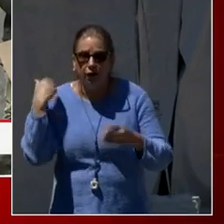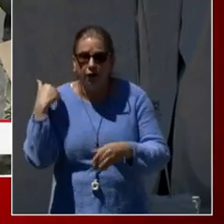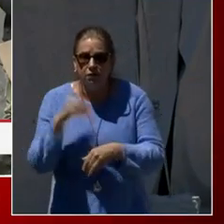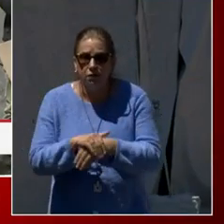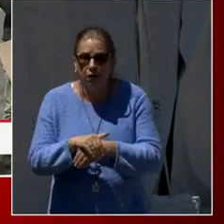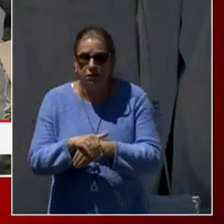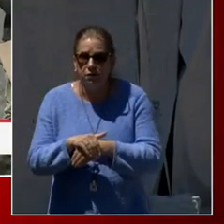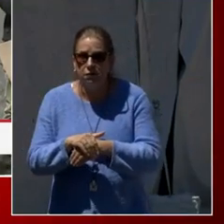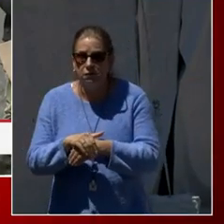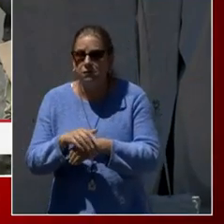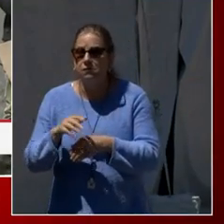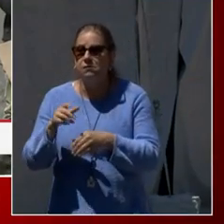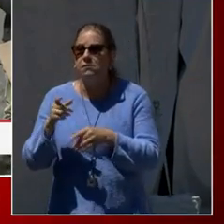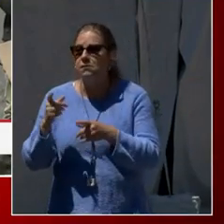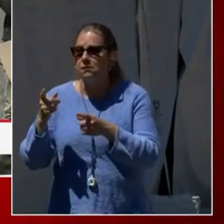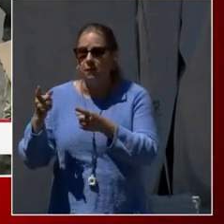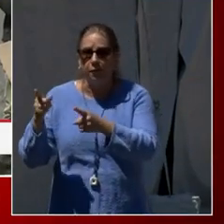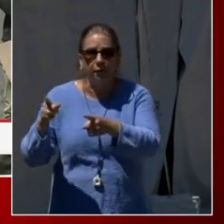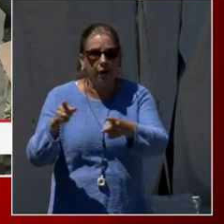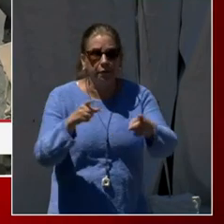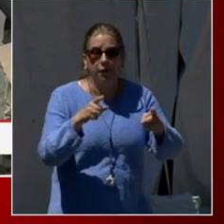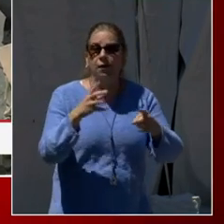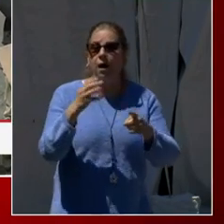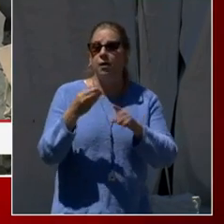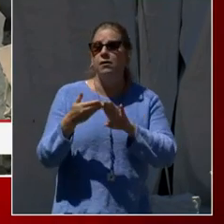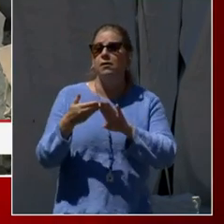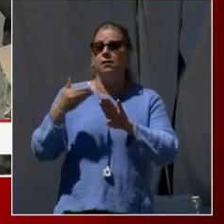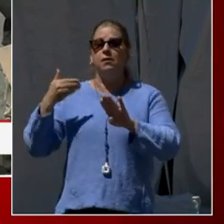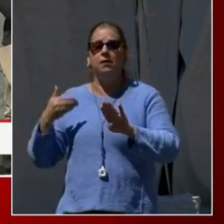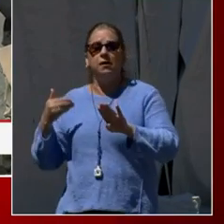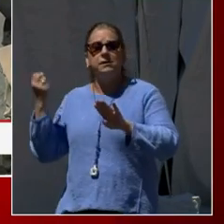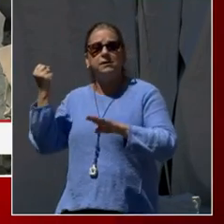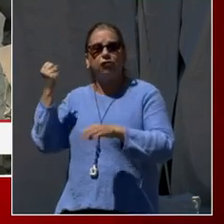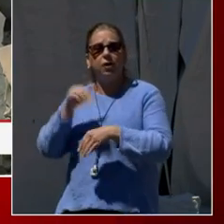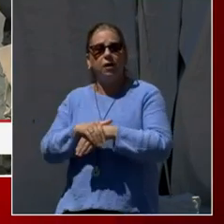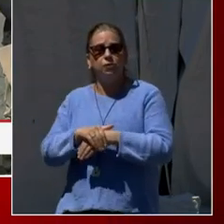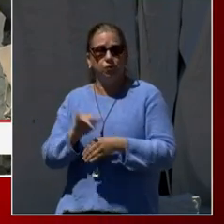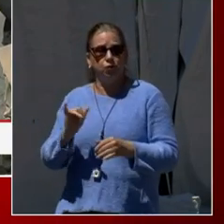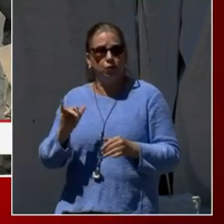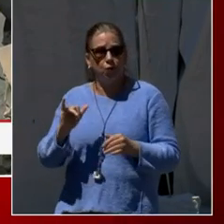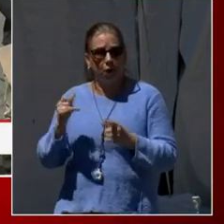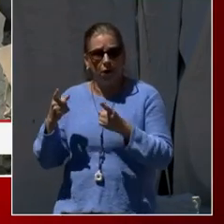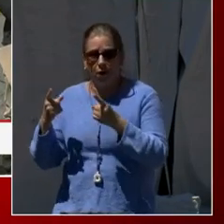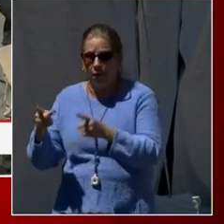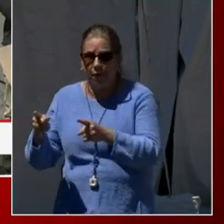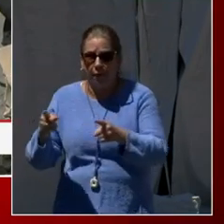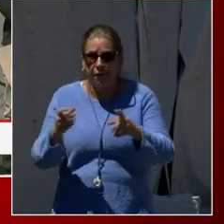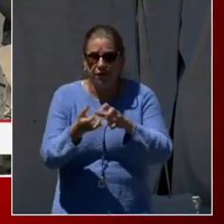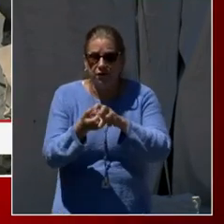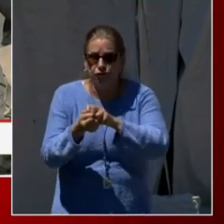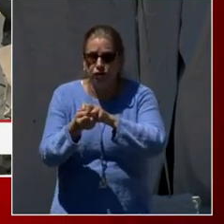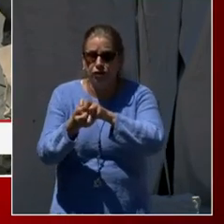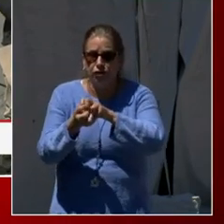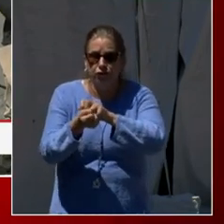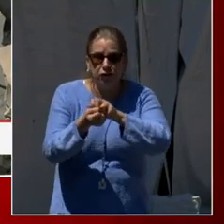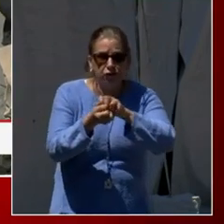night with destruction of property and unnecessary injury to people in our